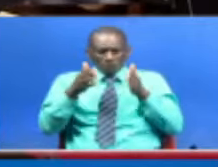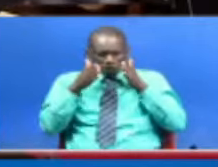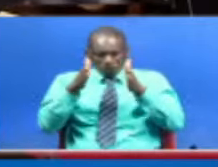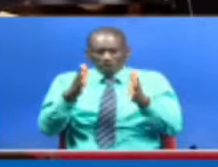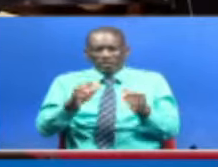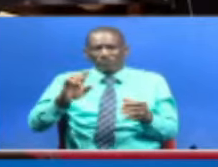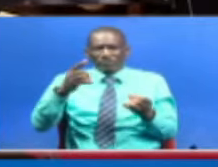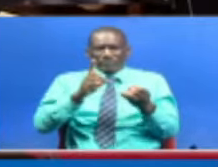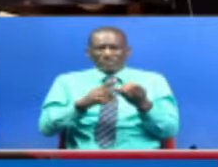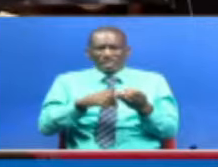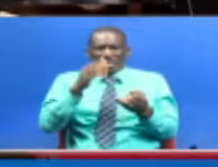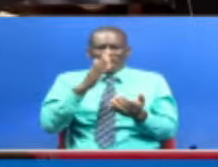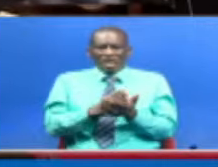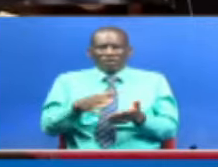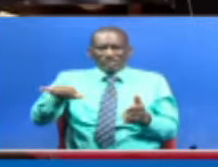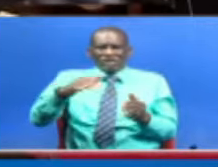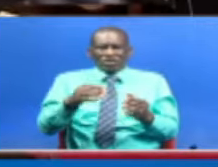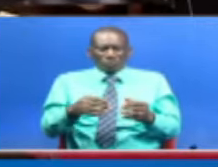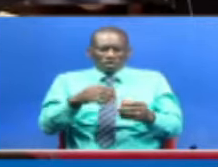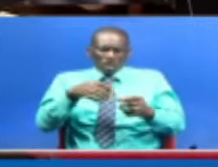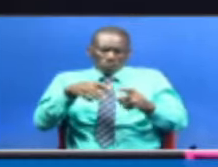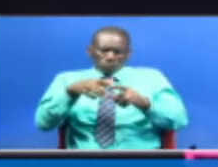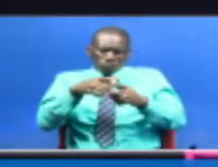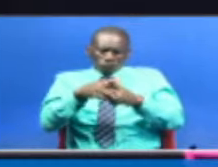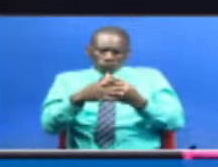is actually around the assembly of